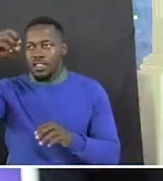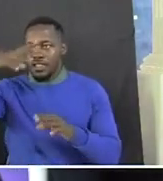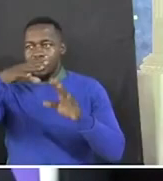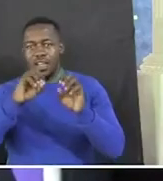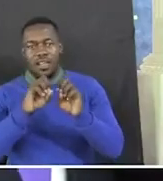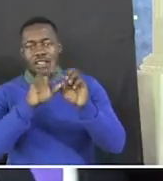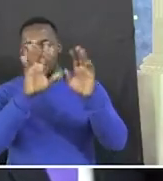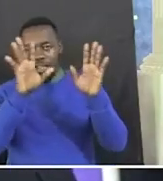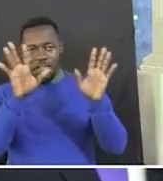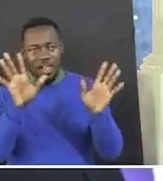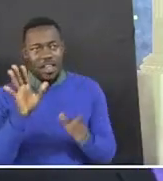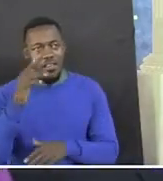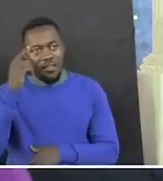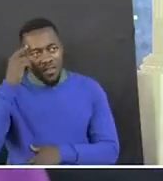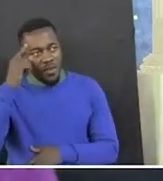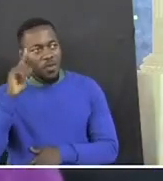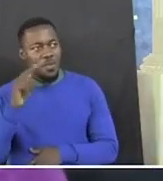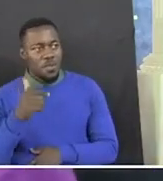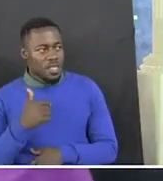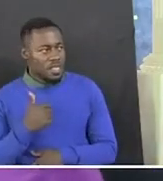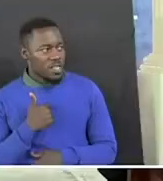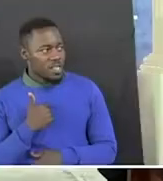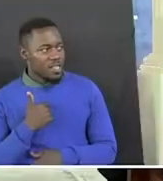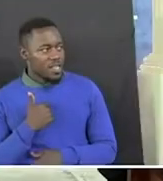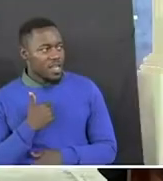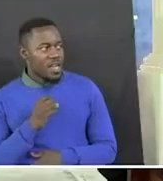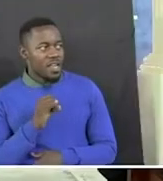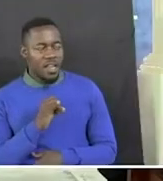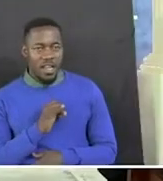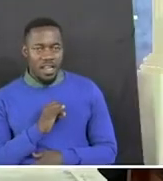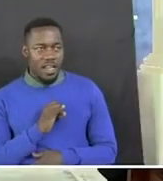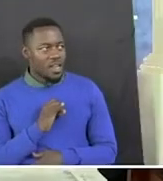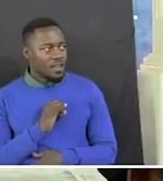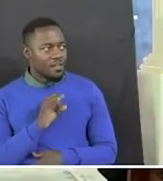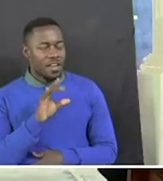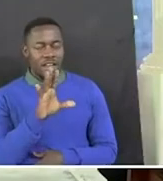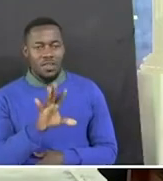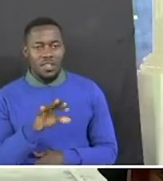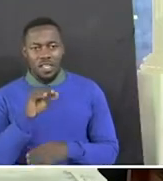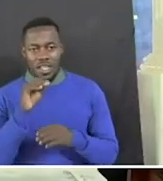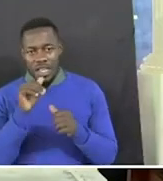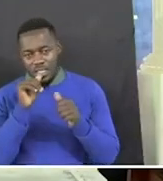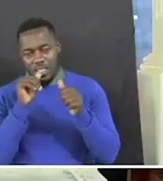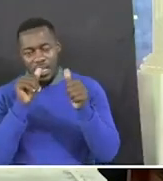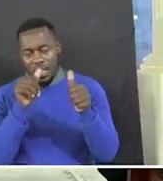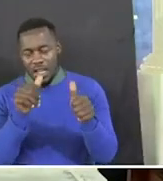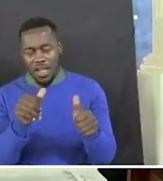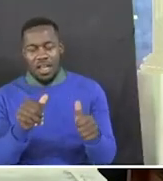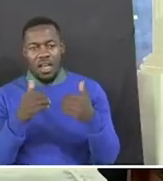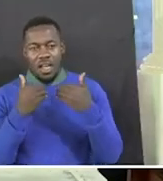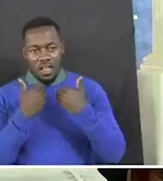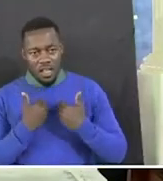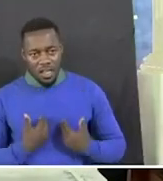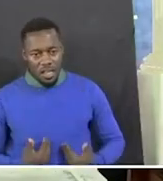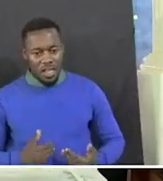shining for each day I found the answer